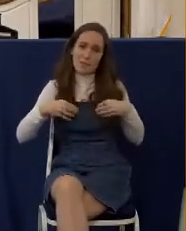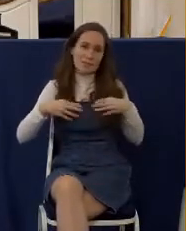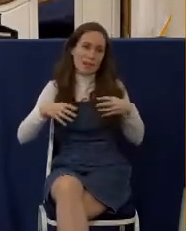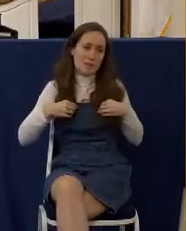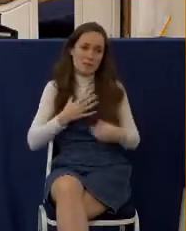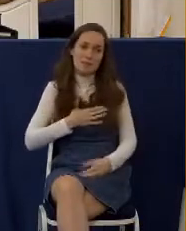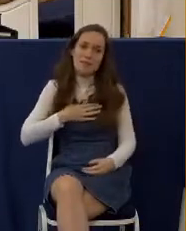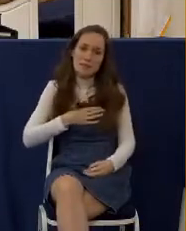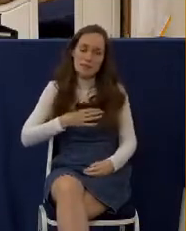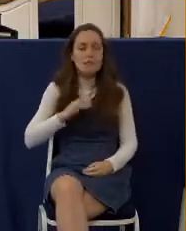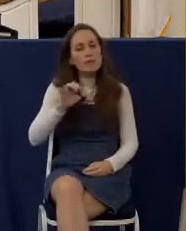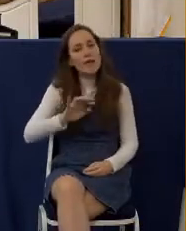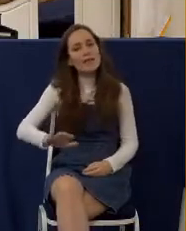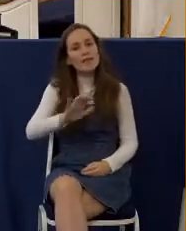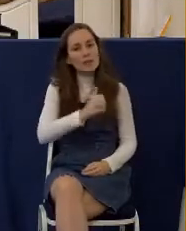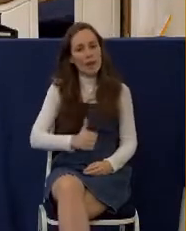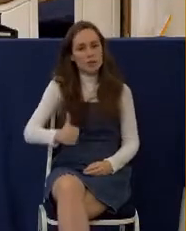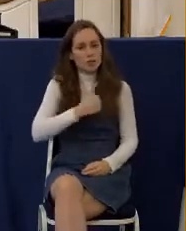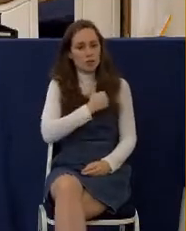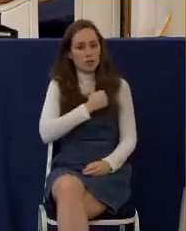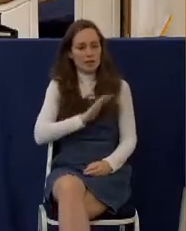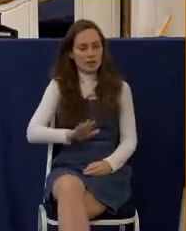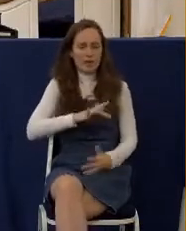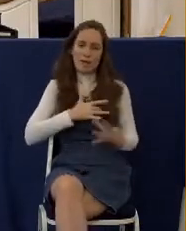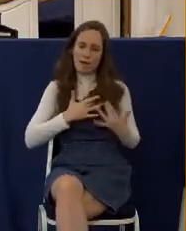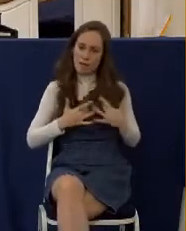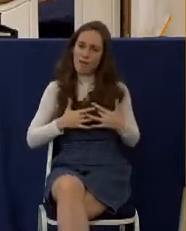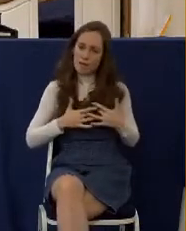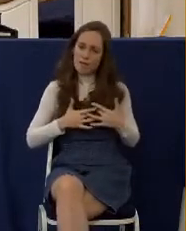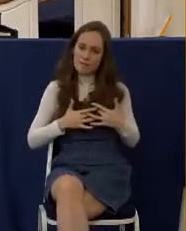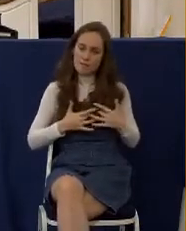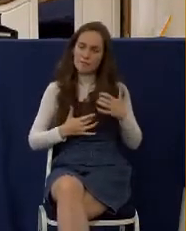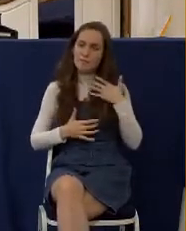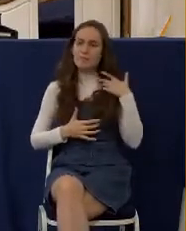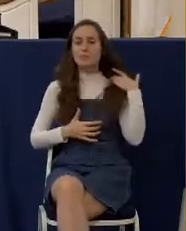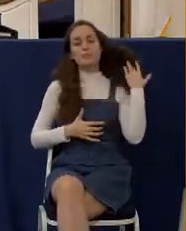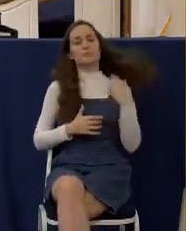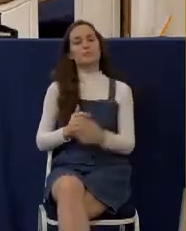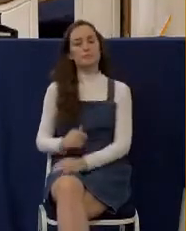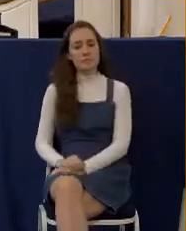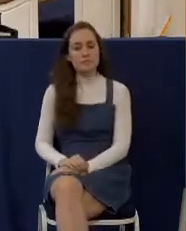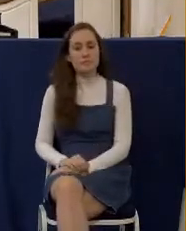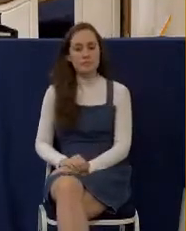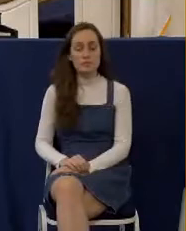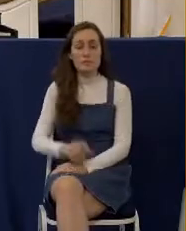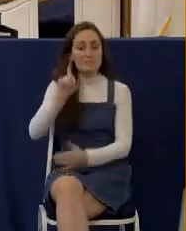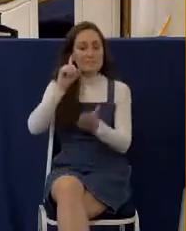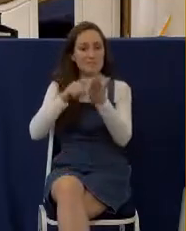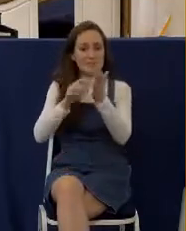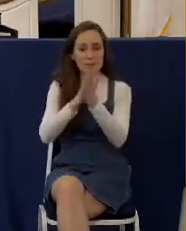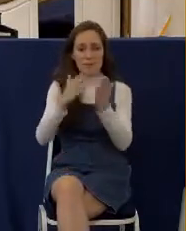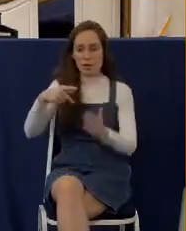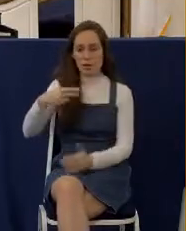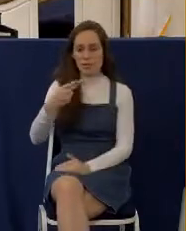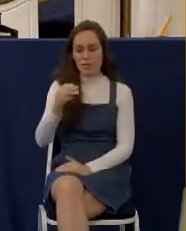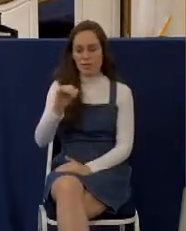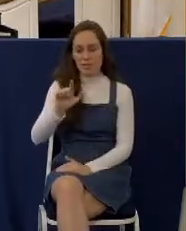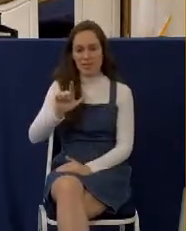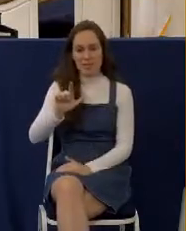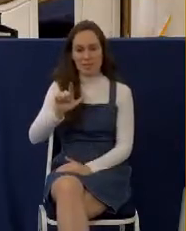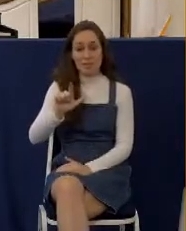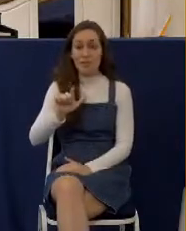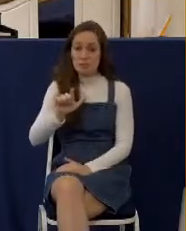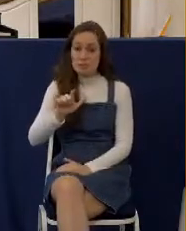was the attitude in the heart that they had when they gave. Now, we see this in the book of Philippians because that's one of the churches